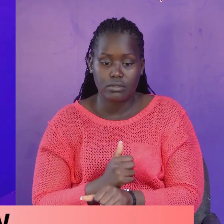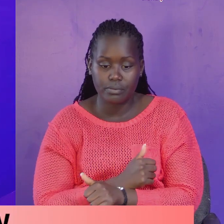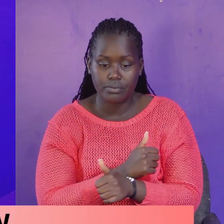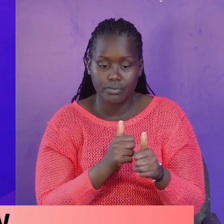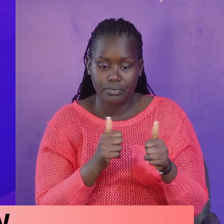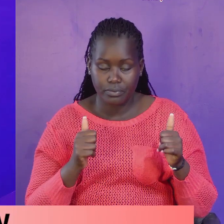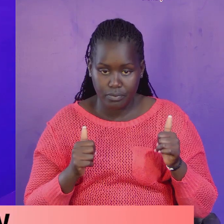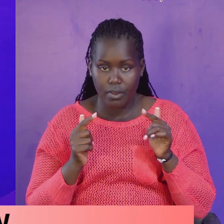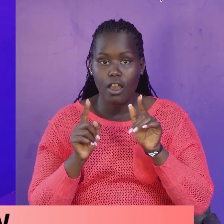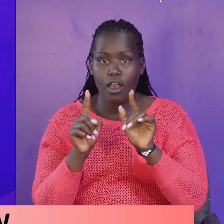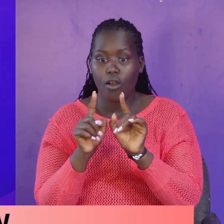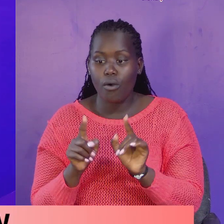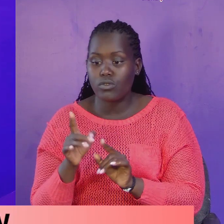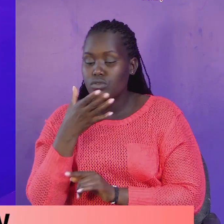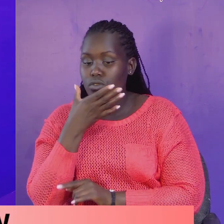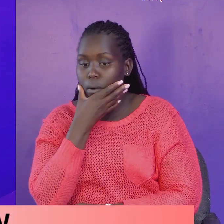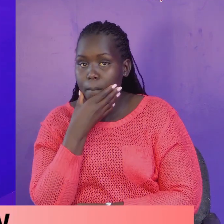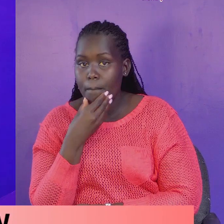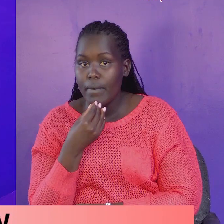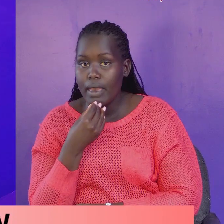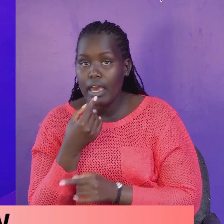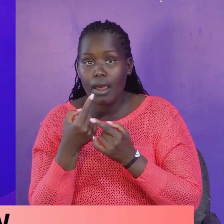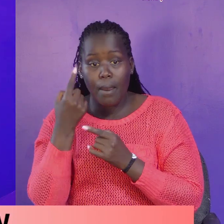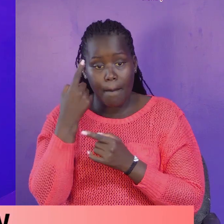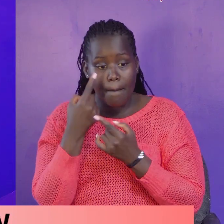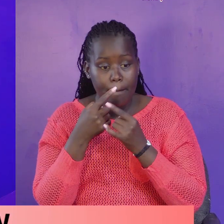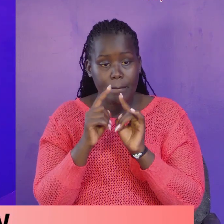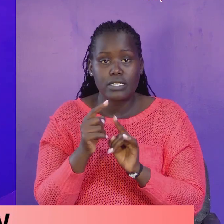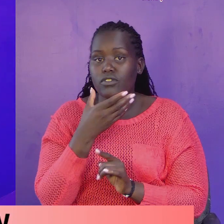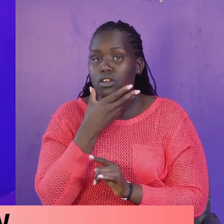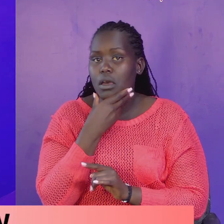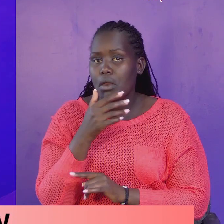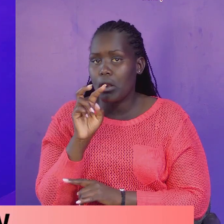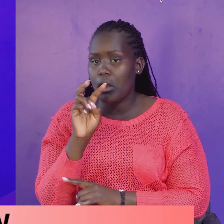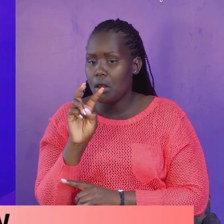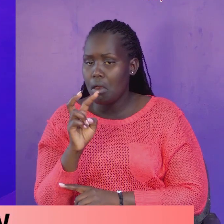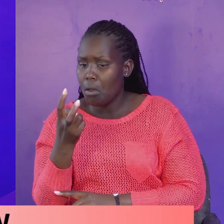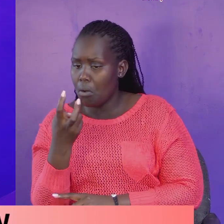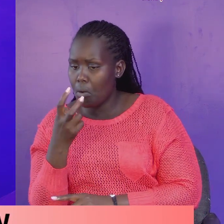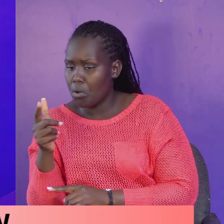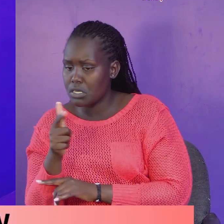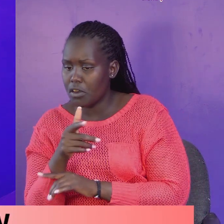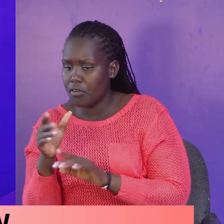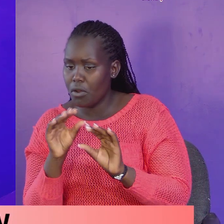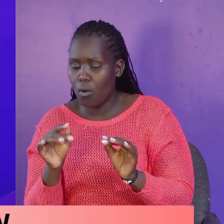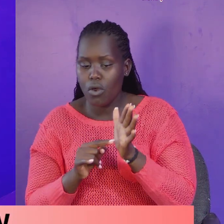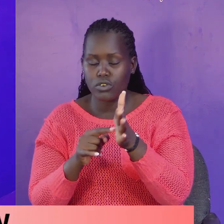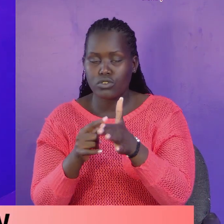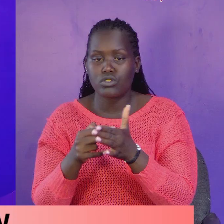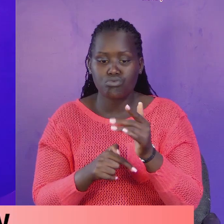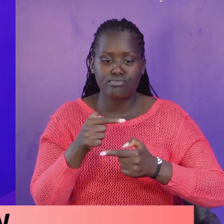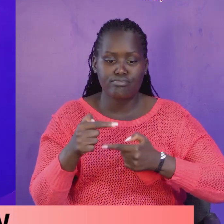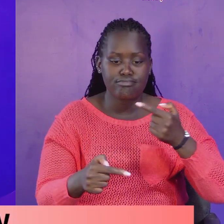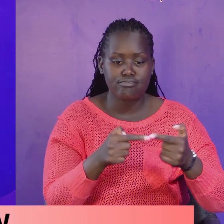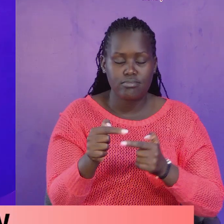and the men also, although for the men I didn't watch the clip. And that shows that we are consistent, because